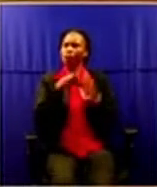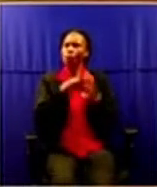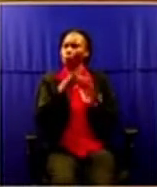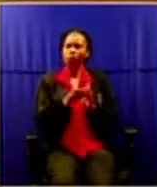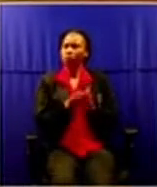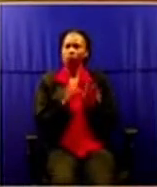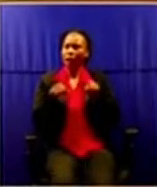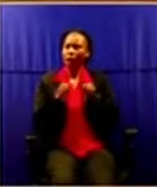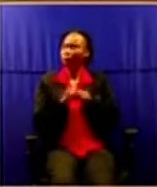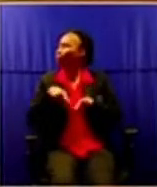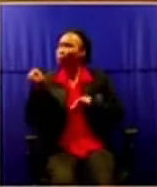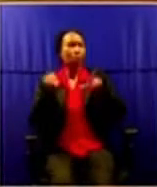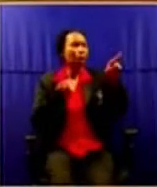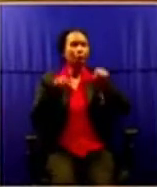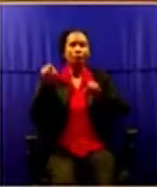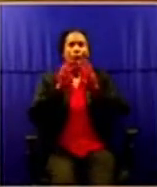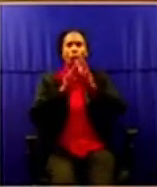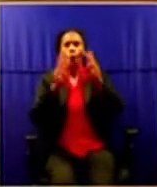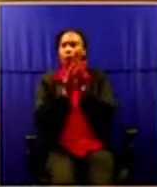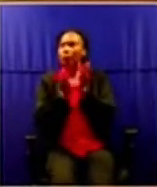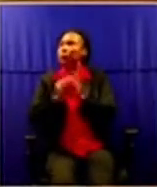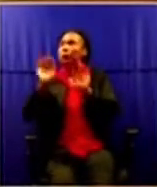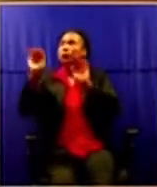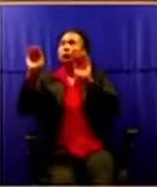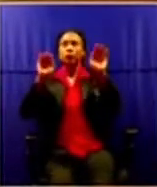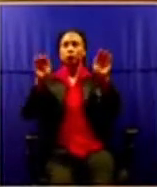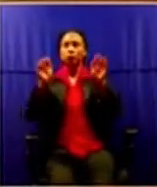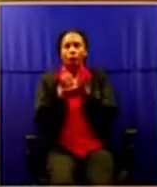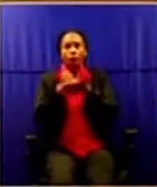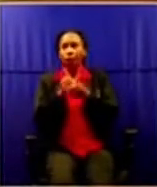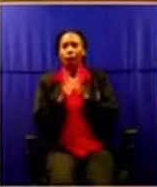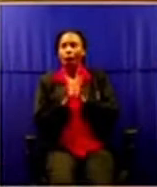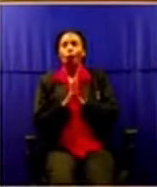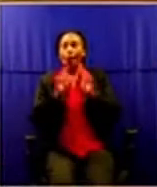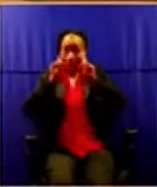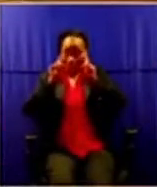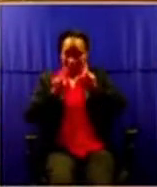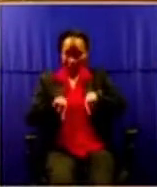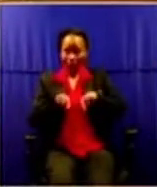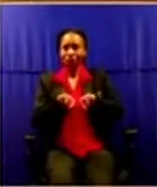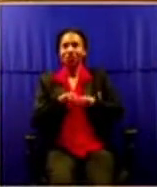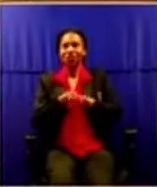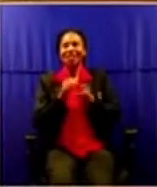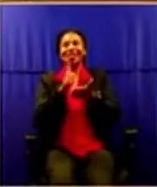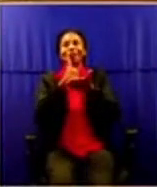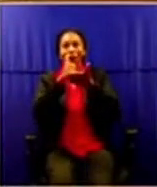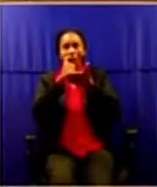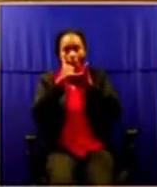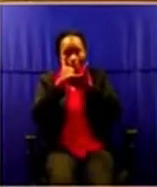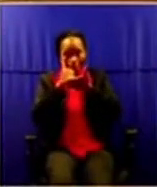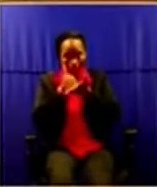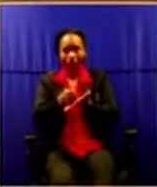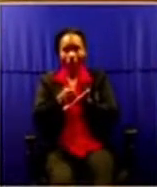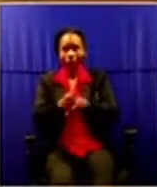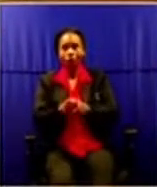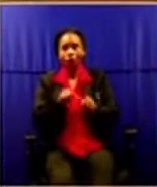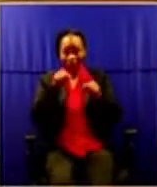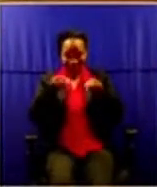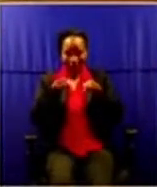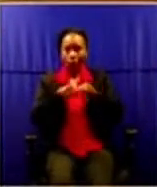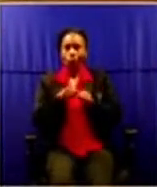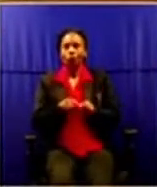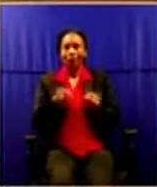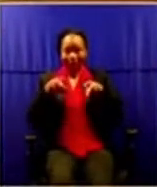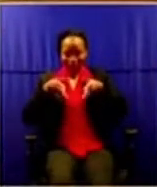world, scouring the whole globe looking for vaccines. We must develop them here and now.